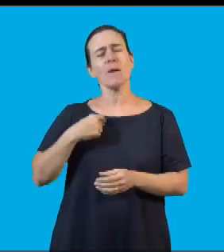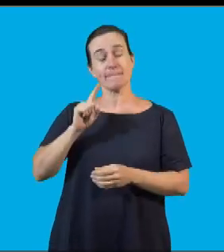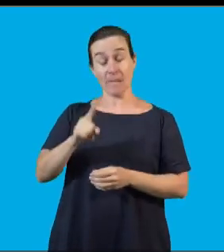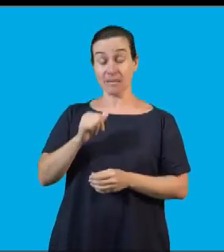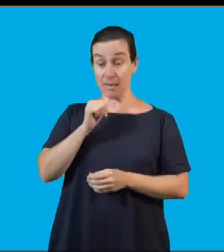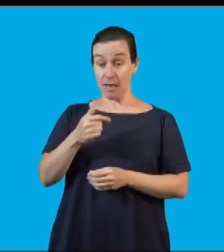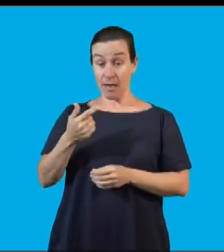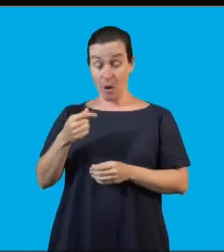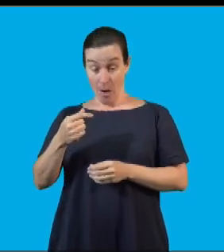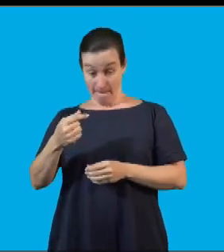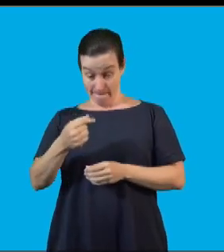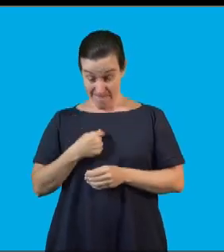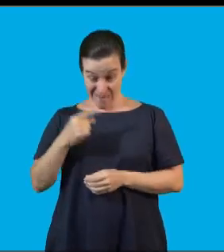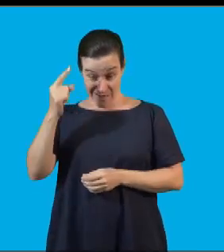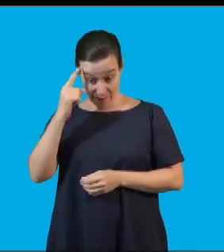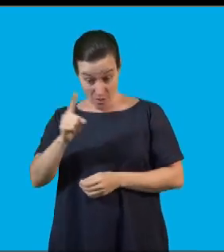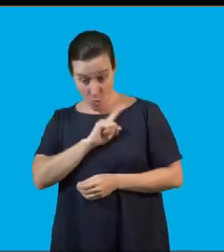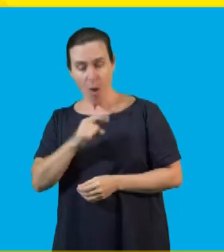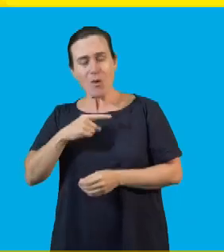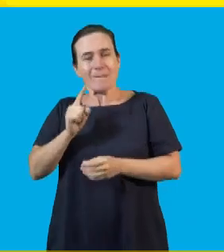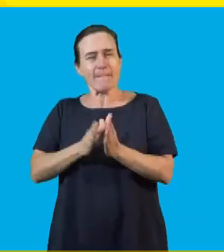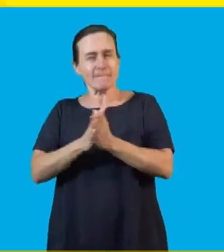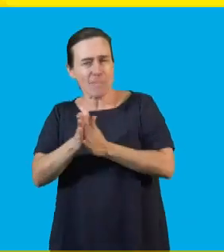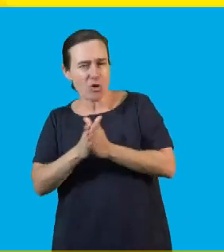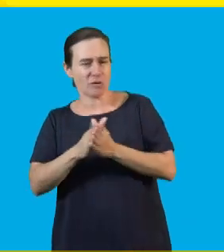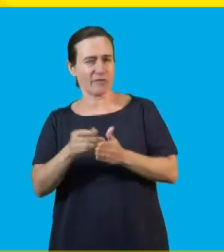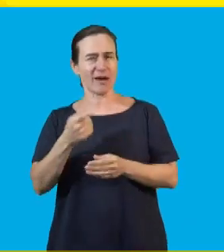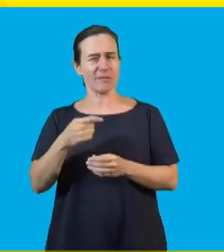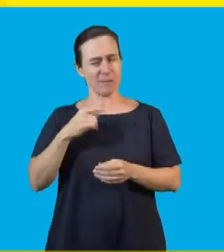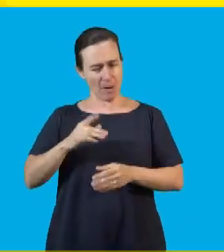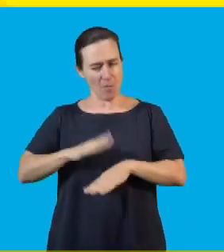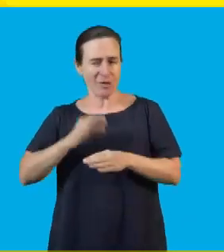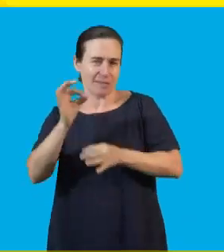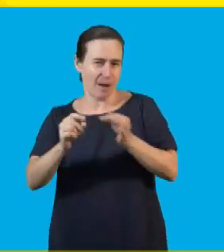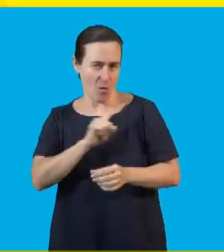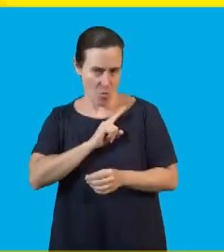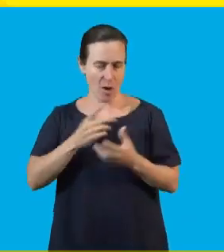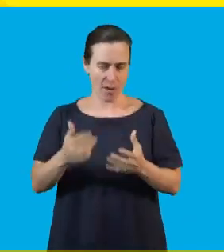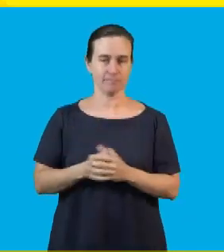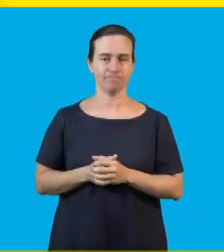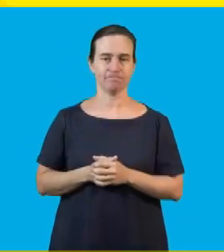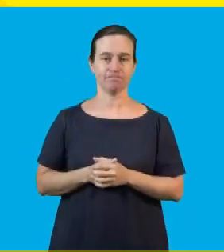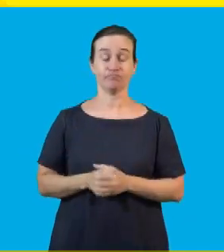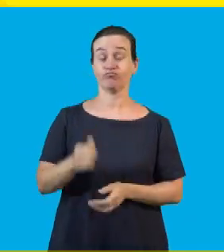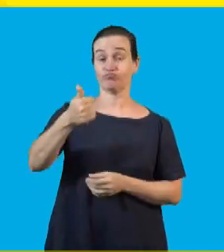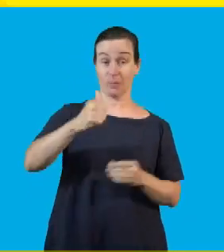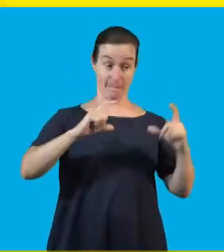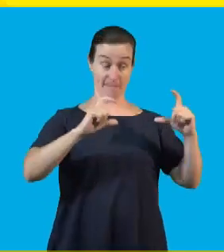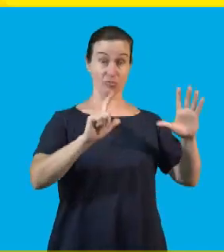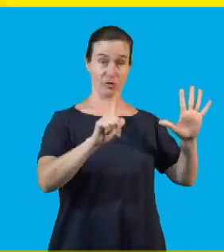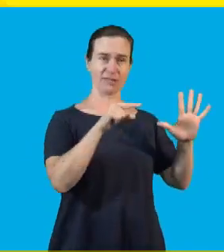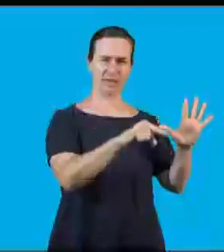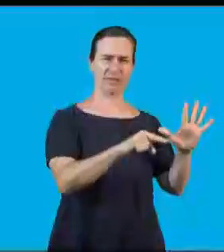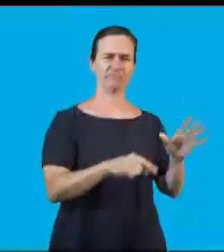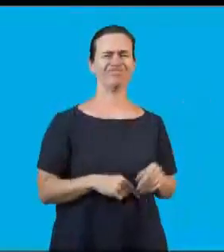always substantiate your answers with evidence from the text. Be specific. Let's look at